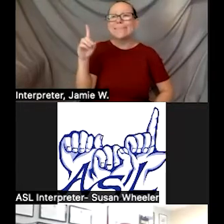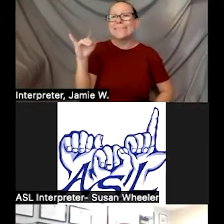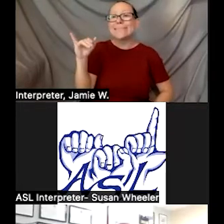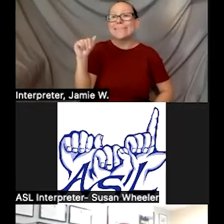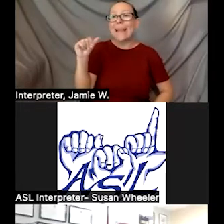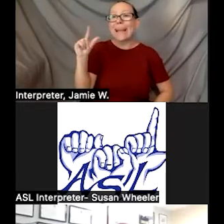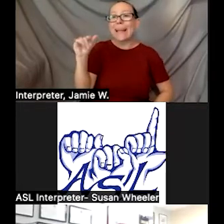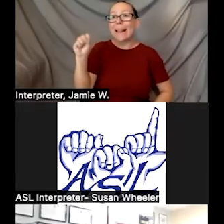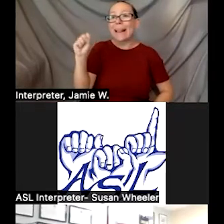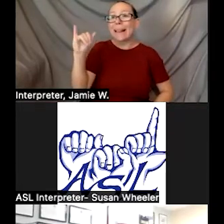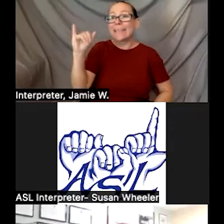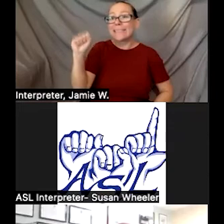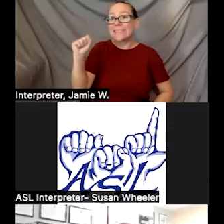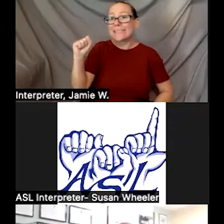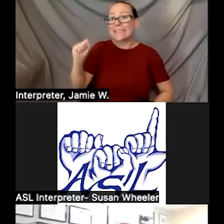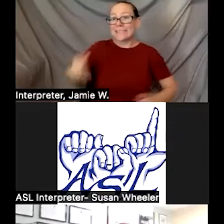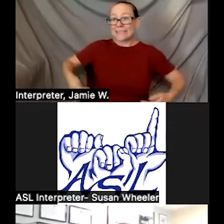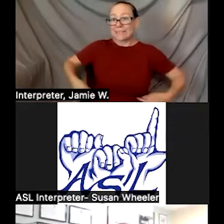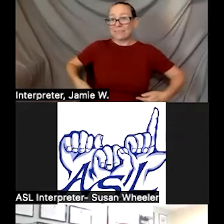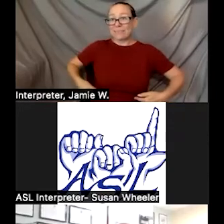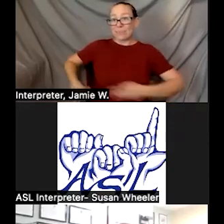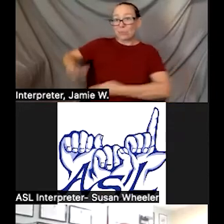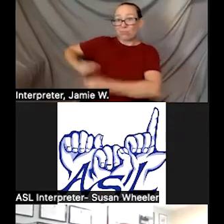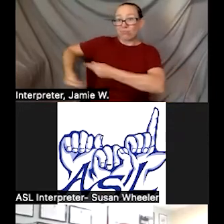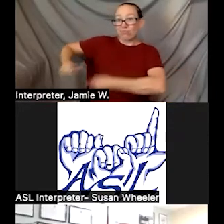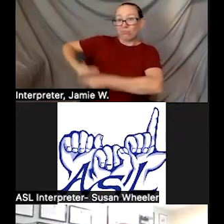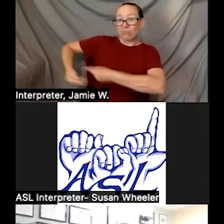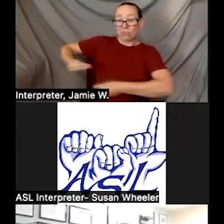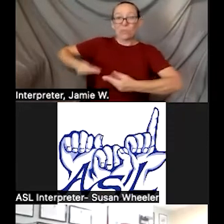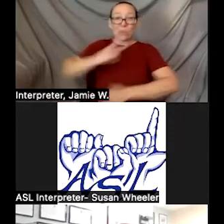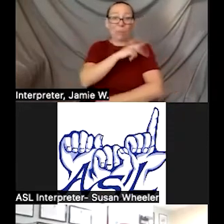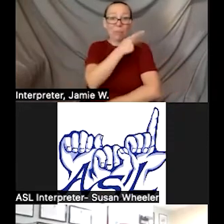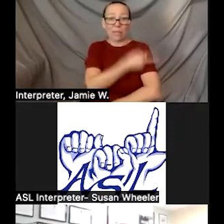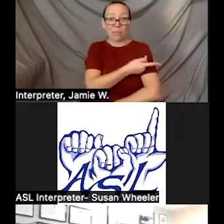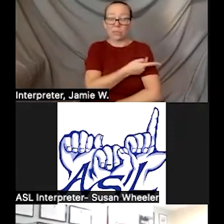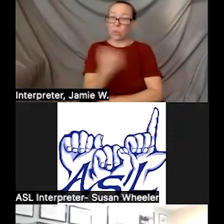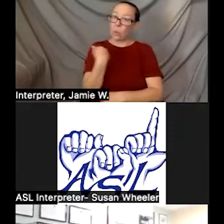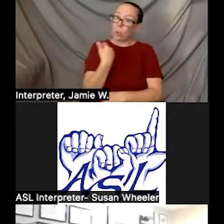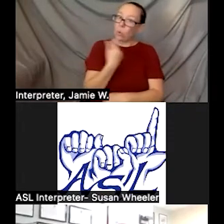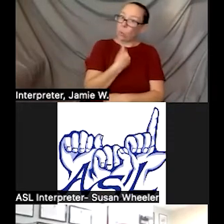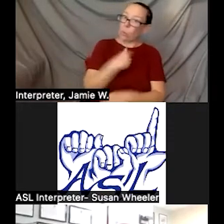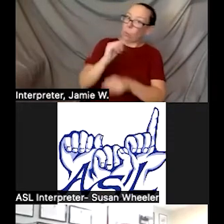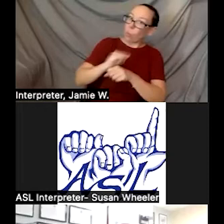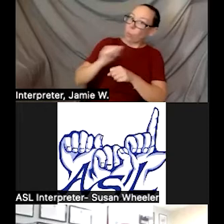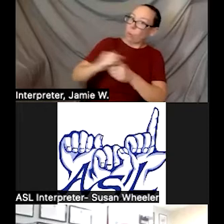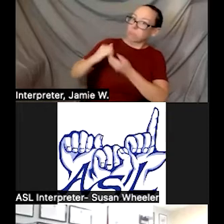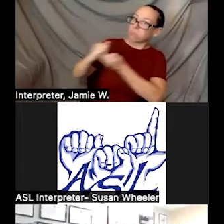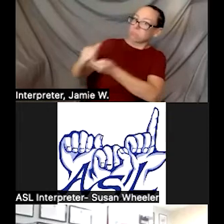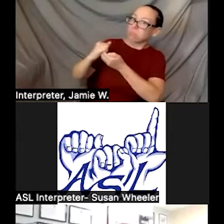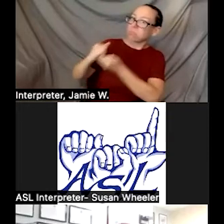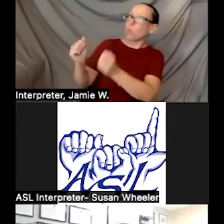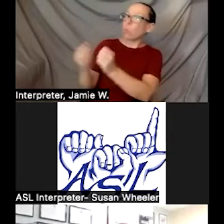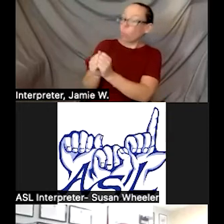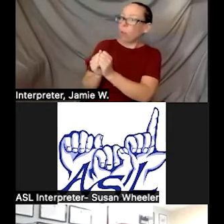So we've tried to do a lot of planning with our local dialysis agencies, especially the ones that aren't affiliated with the